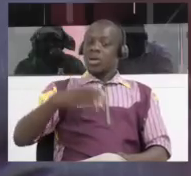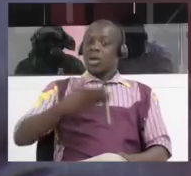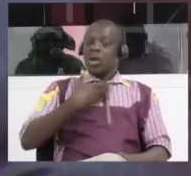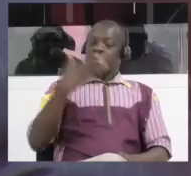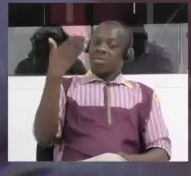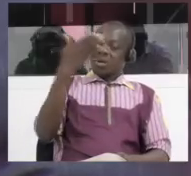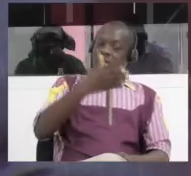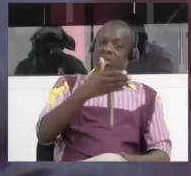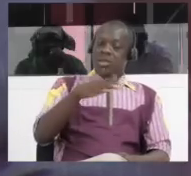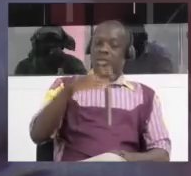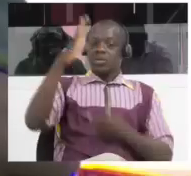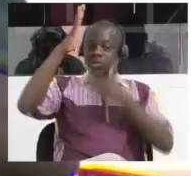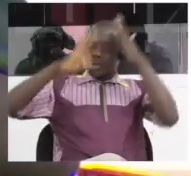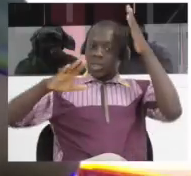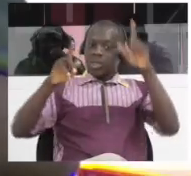source of disgruntlement?